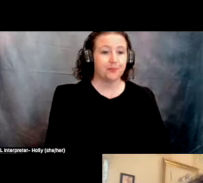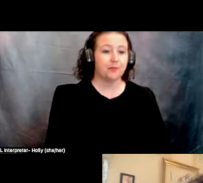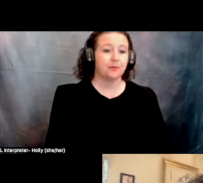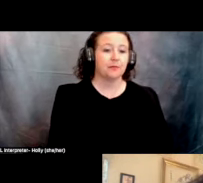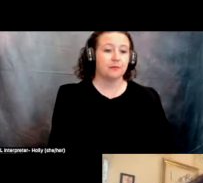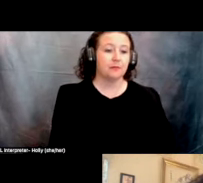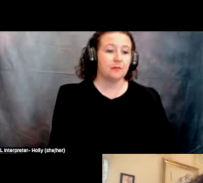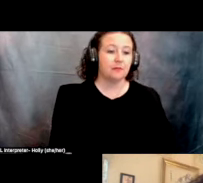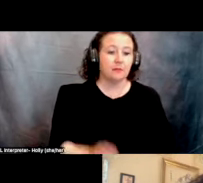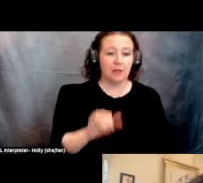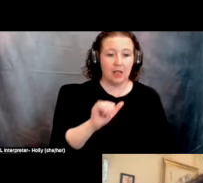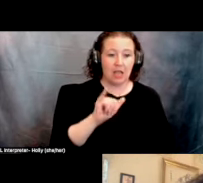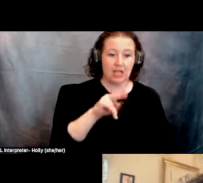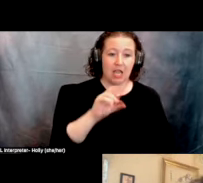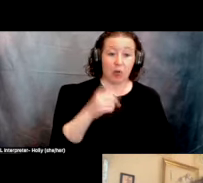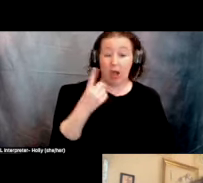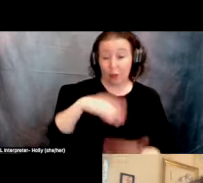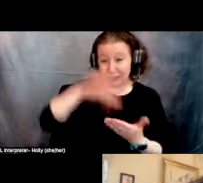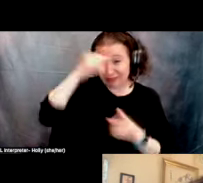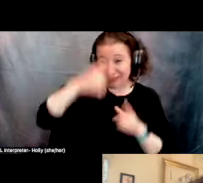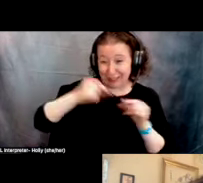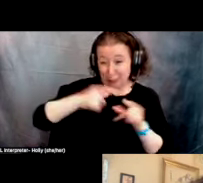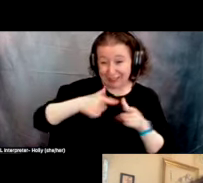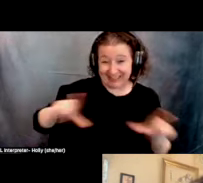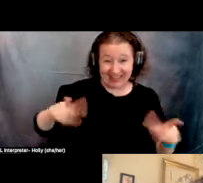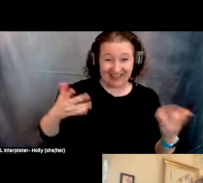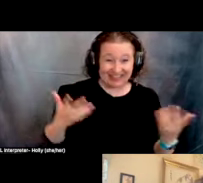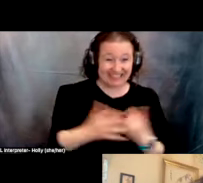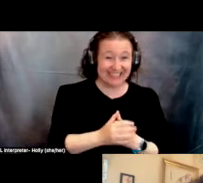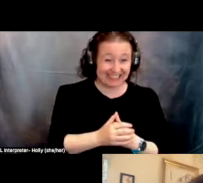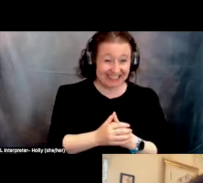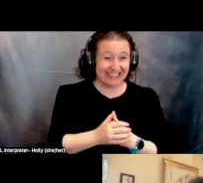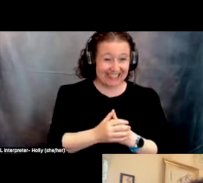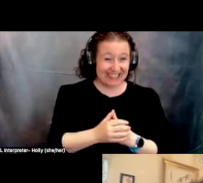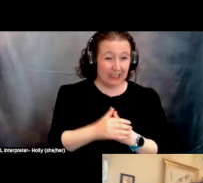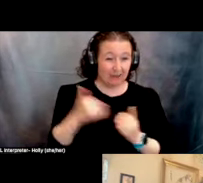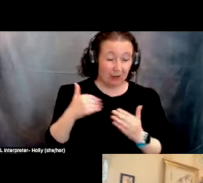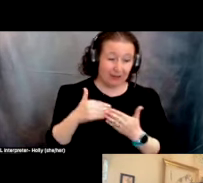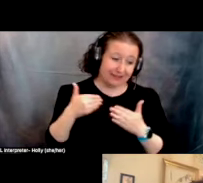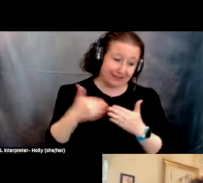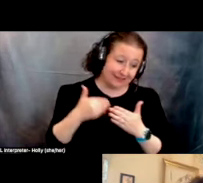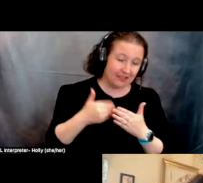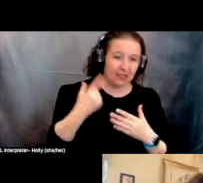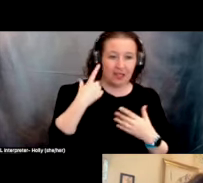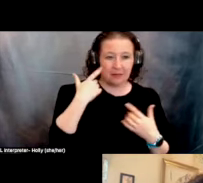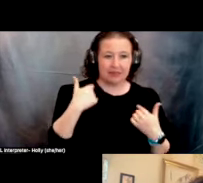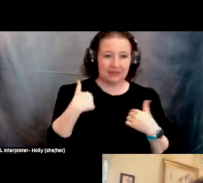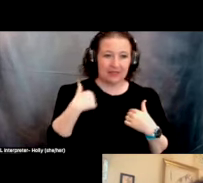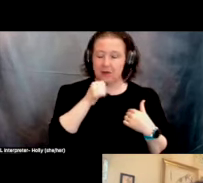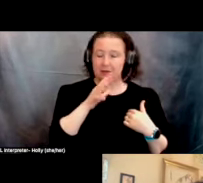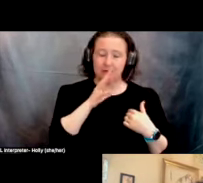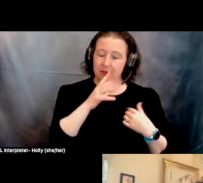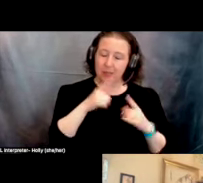Well, I'm always learning Japanese to get closer because I don't speak it.